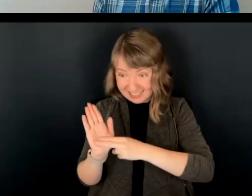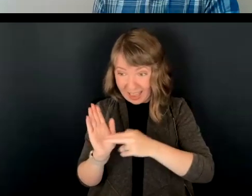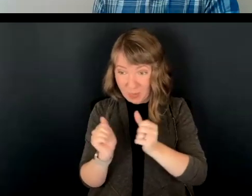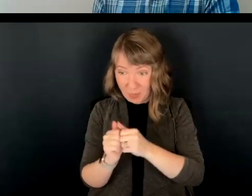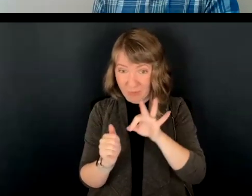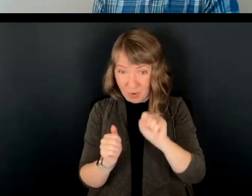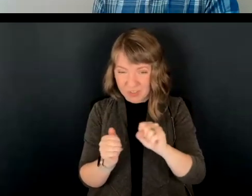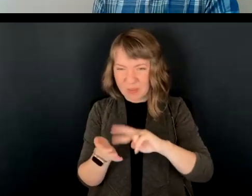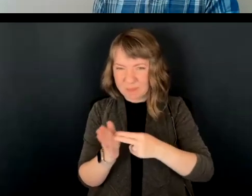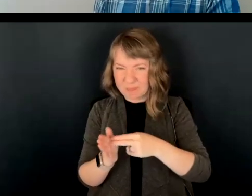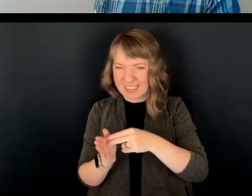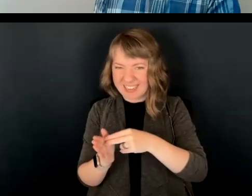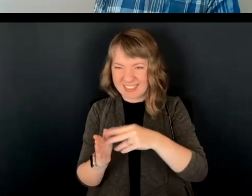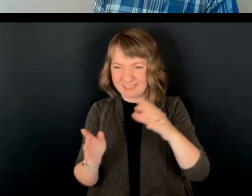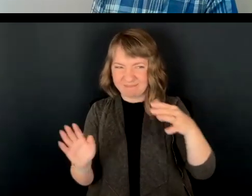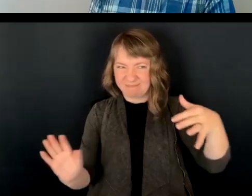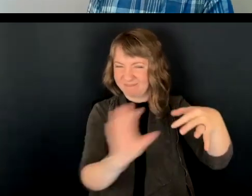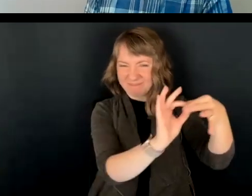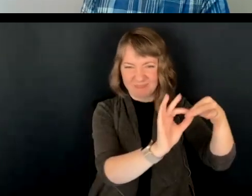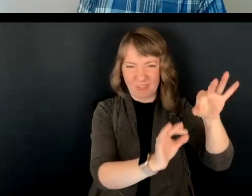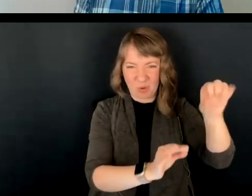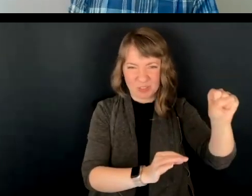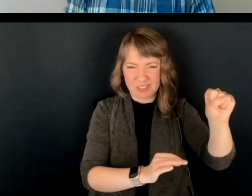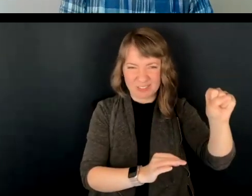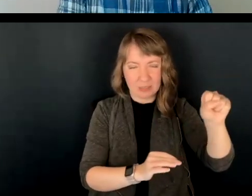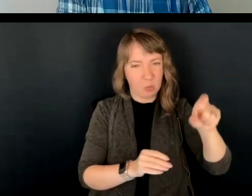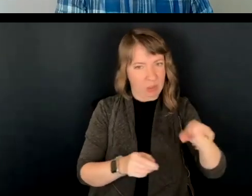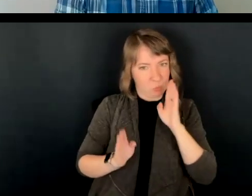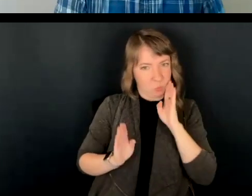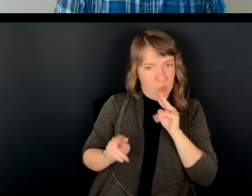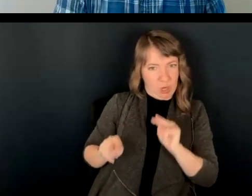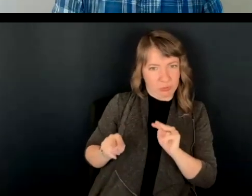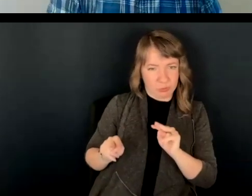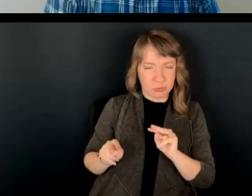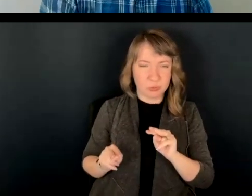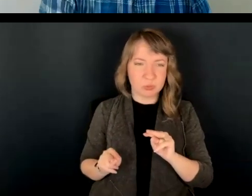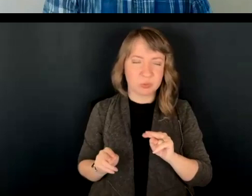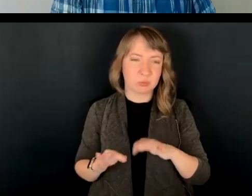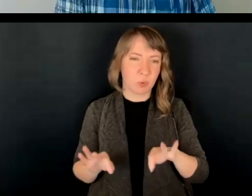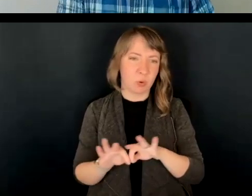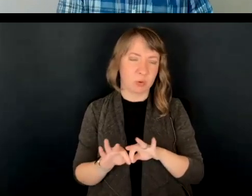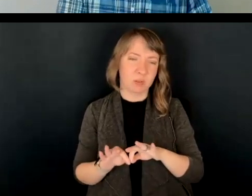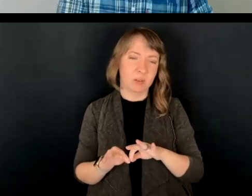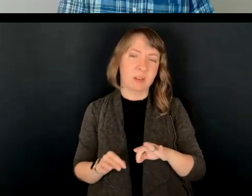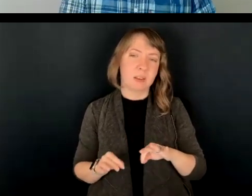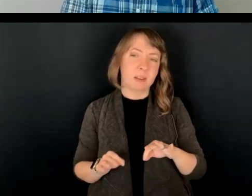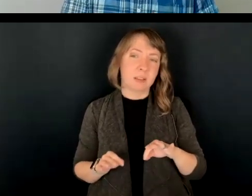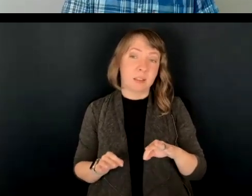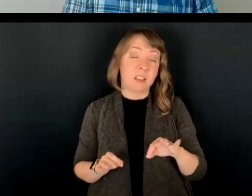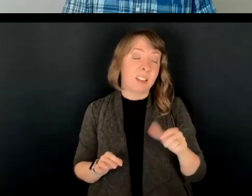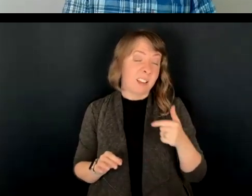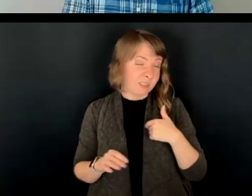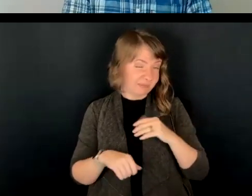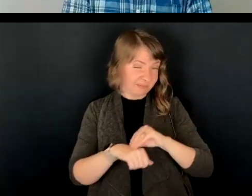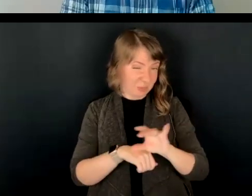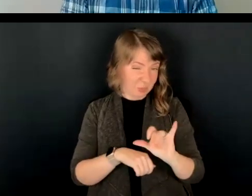count. You have to pay attention to that. I would also advise asking that the safety